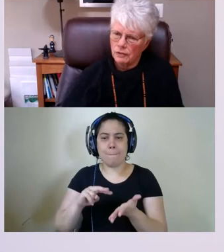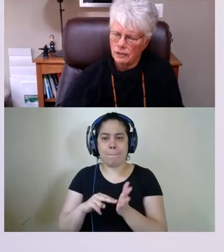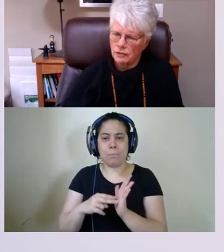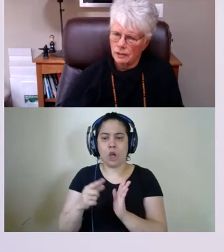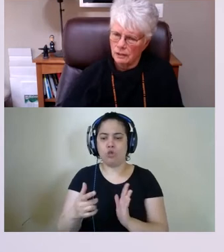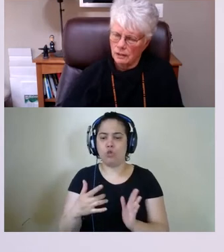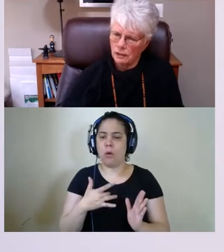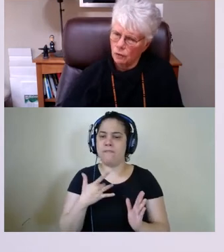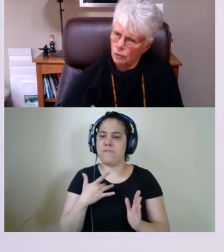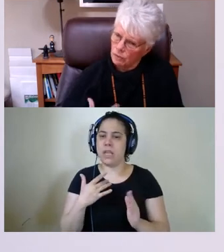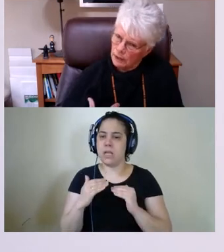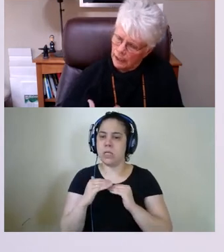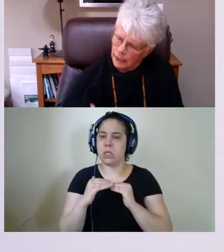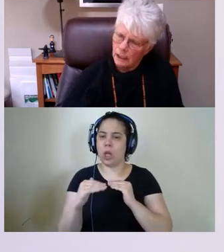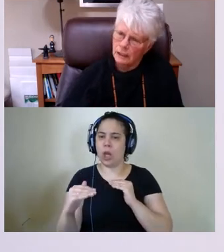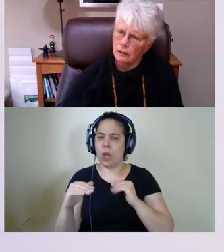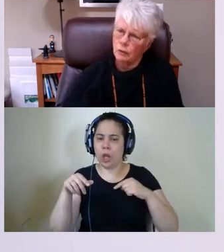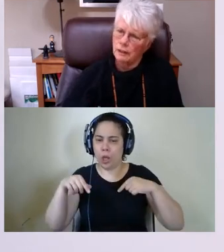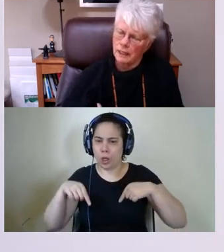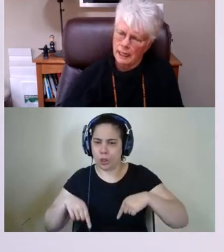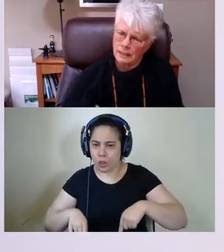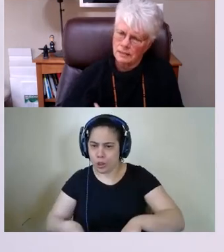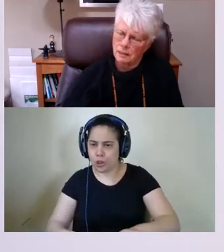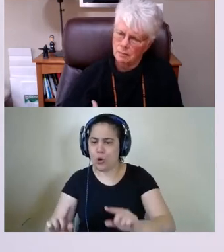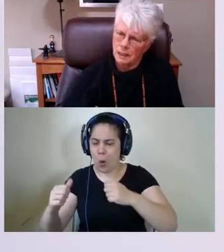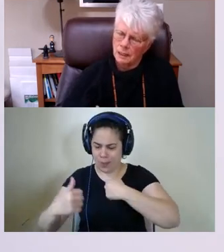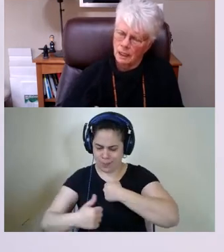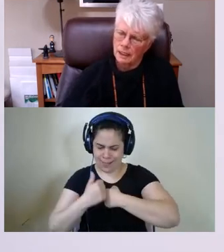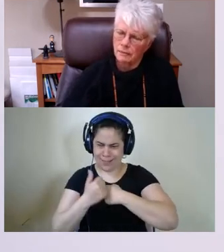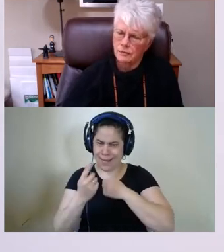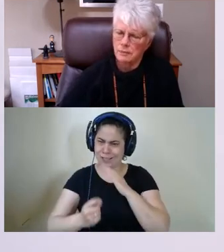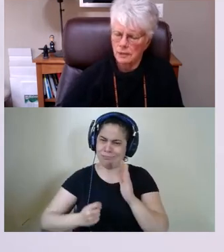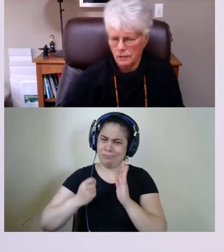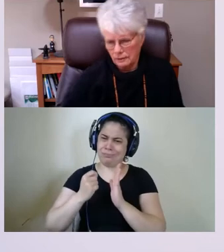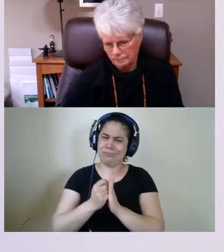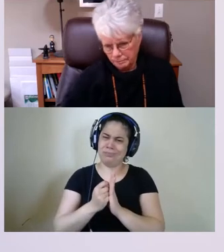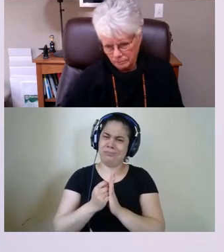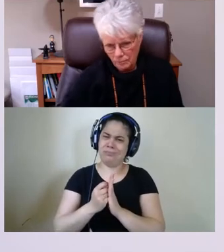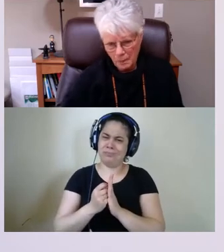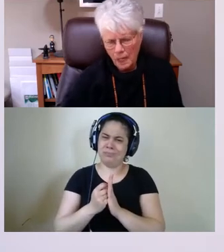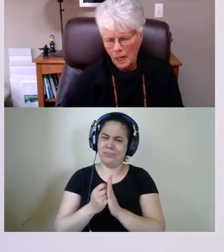you existed, that had continuity, that had some kind of substance,